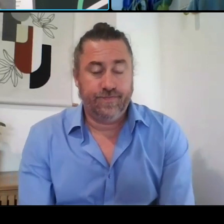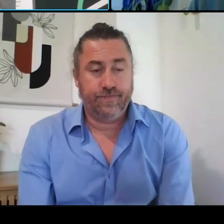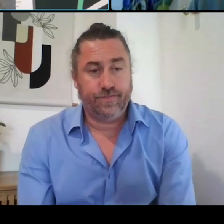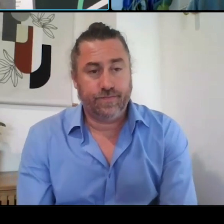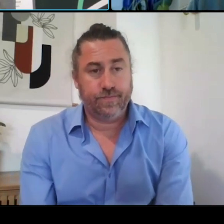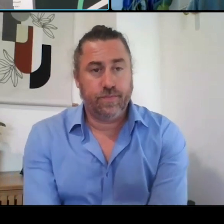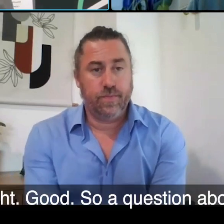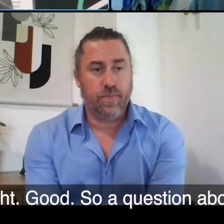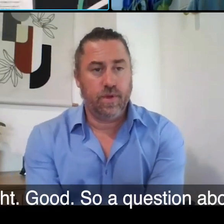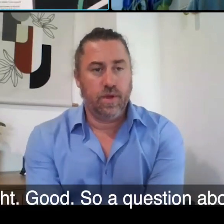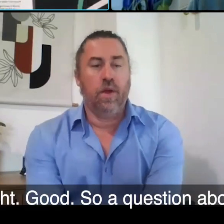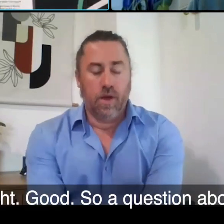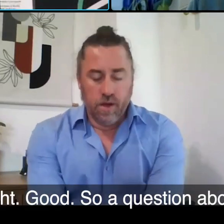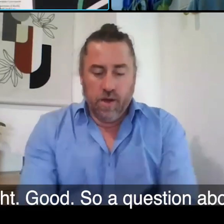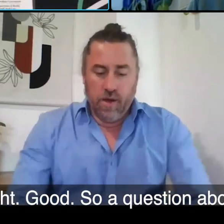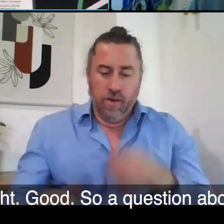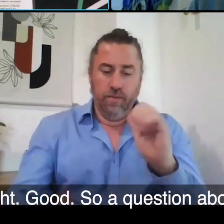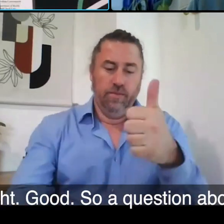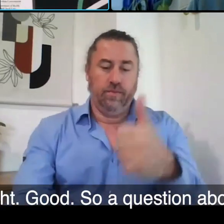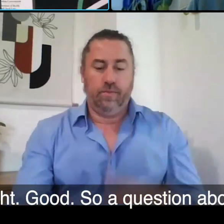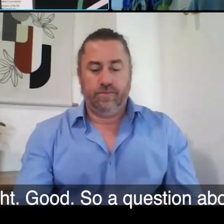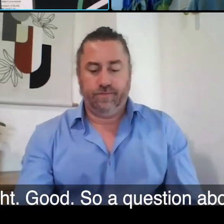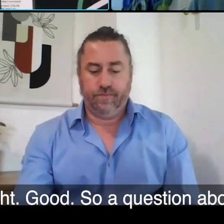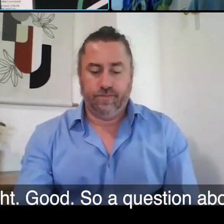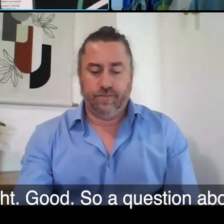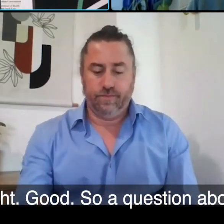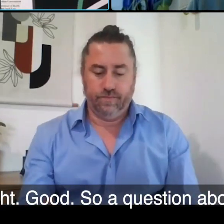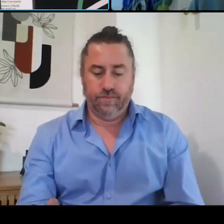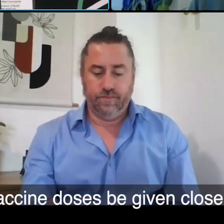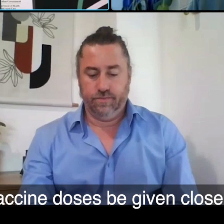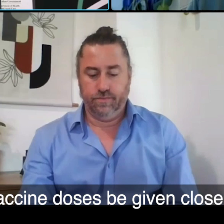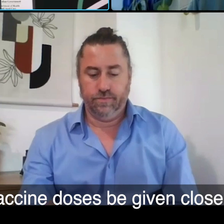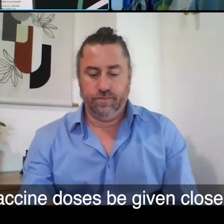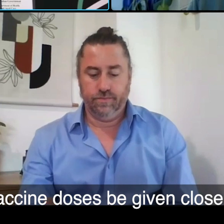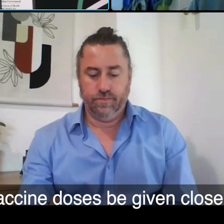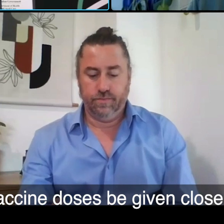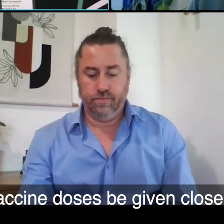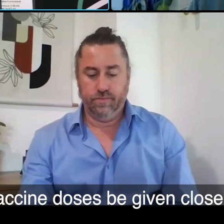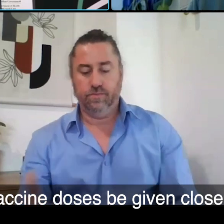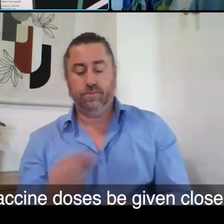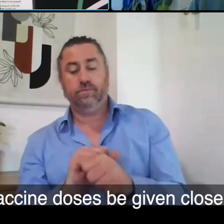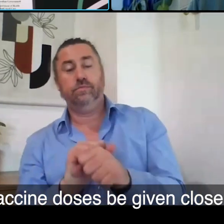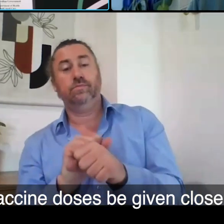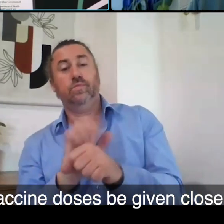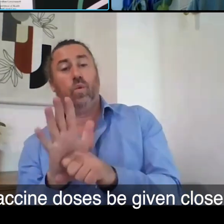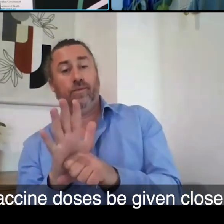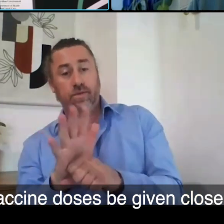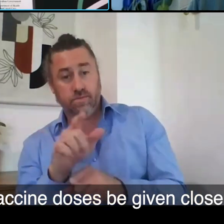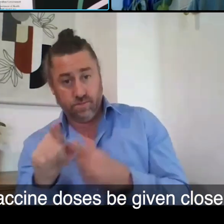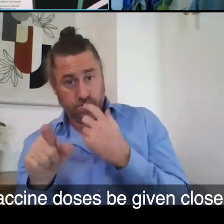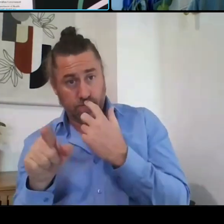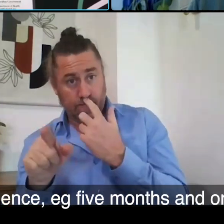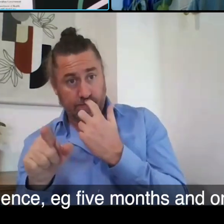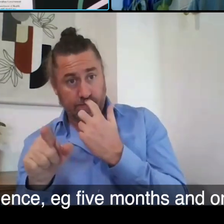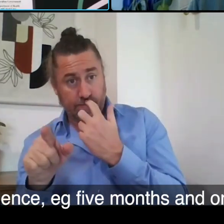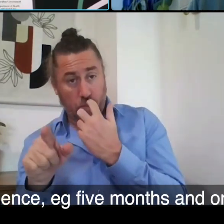Okay, here we go. Right, good. So question about, can COVID vaccine doses be given close to